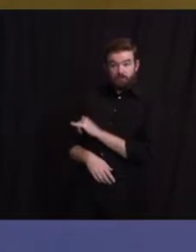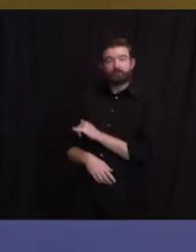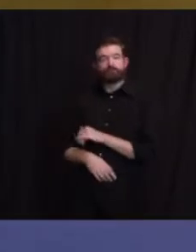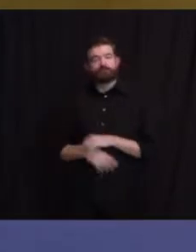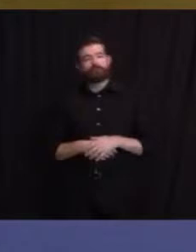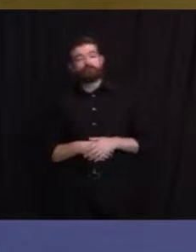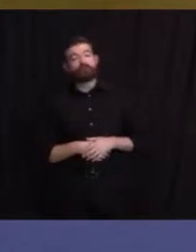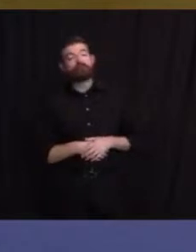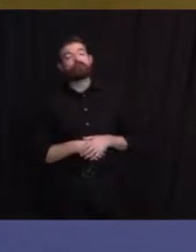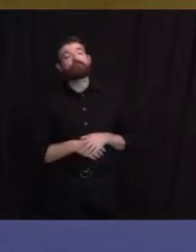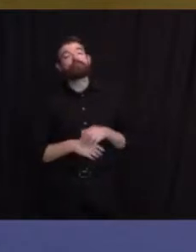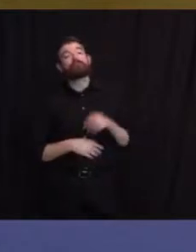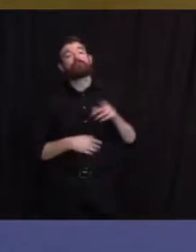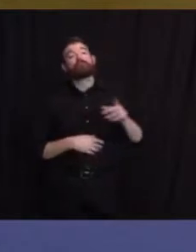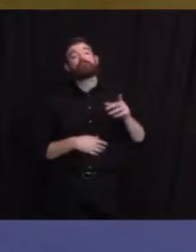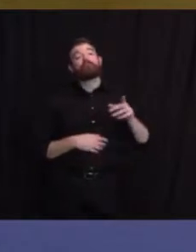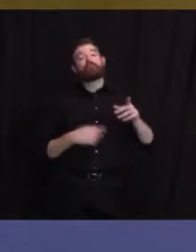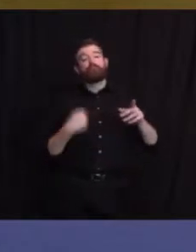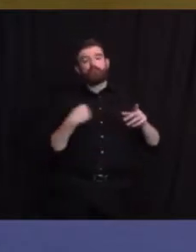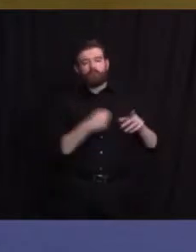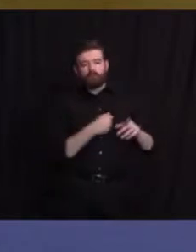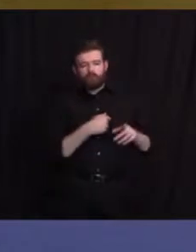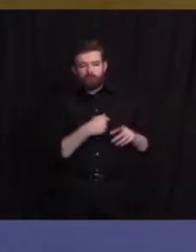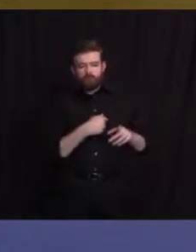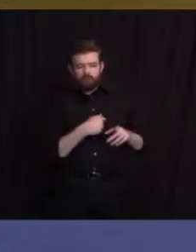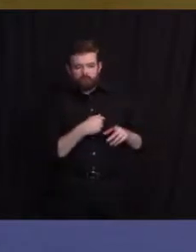care, and I expect that